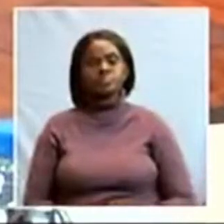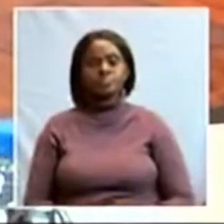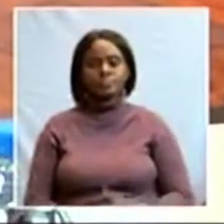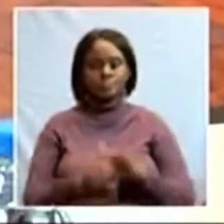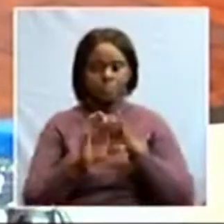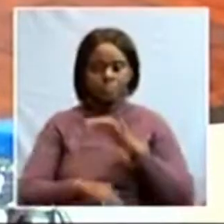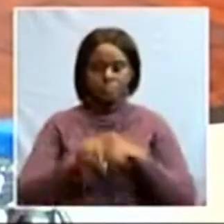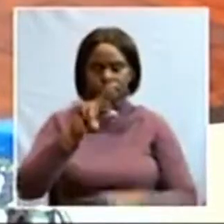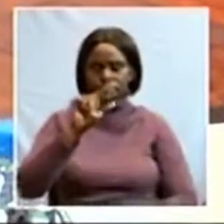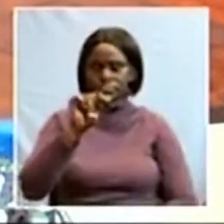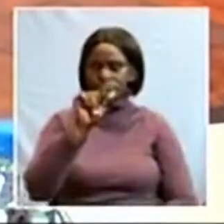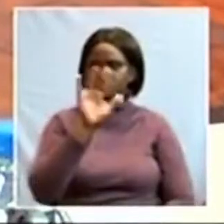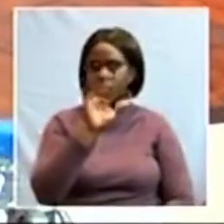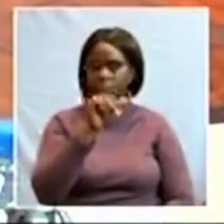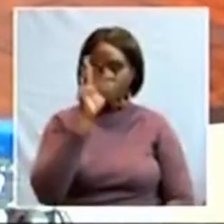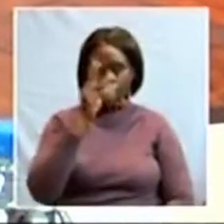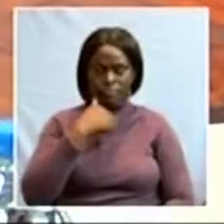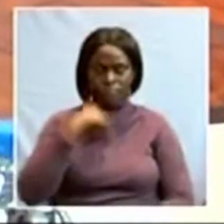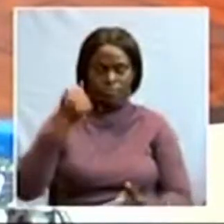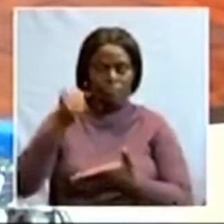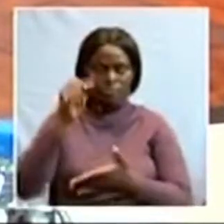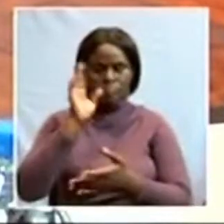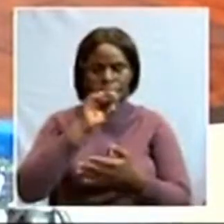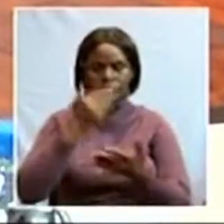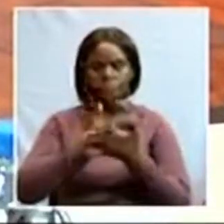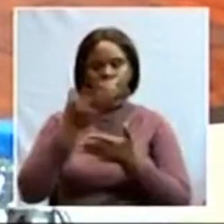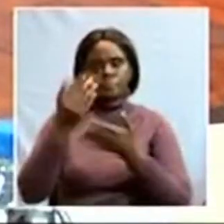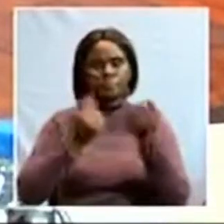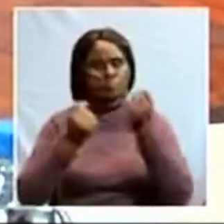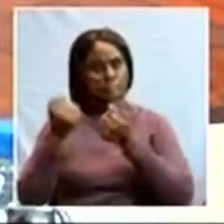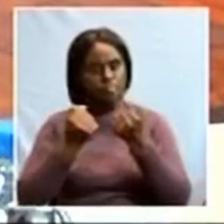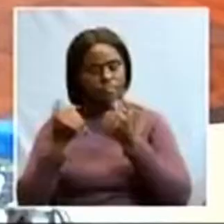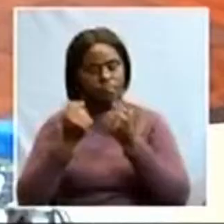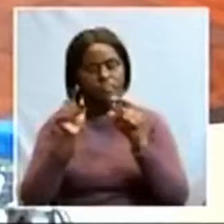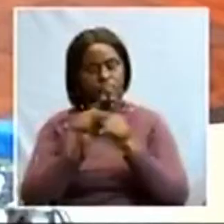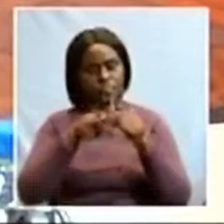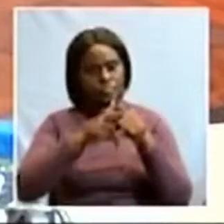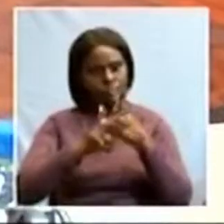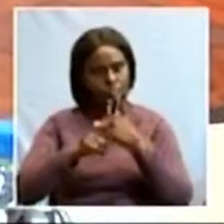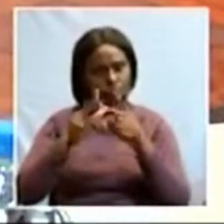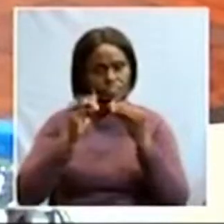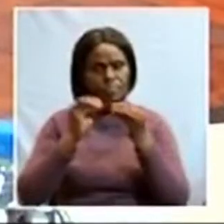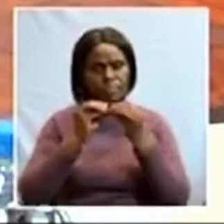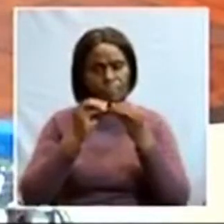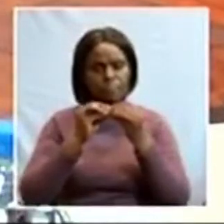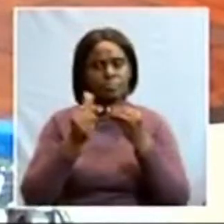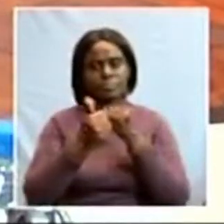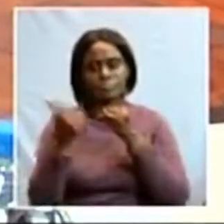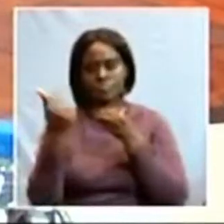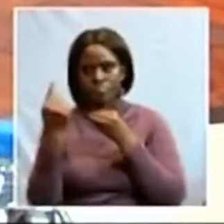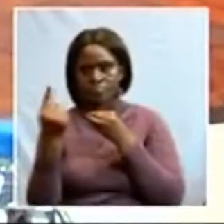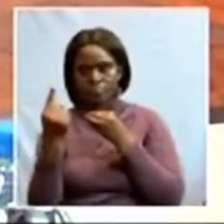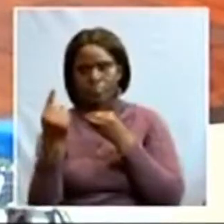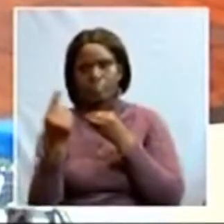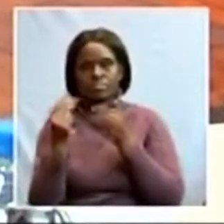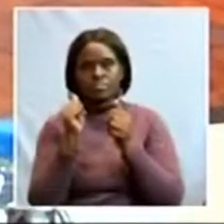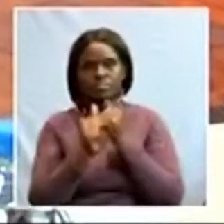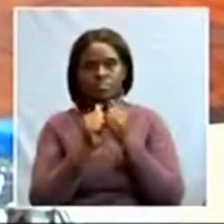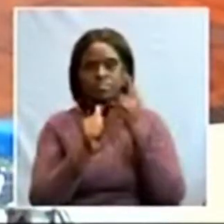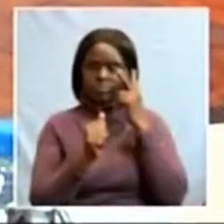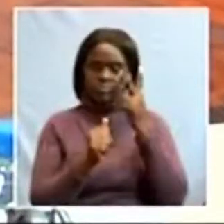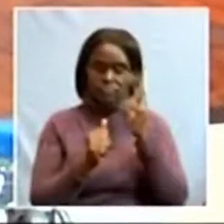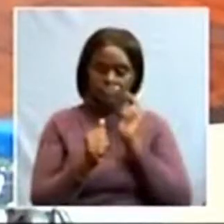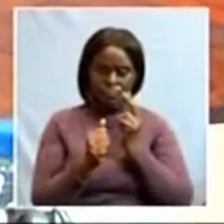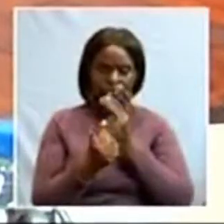under 2025, we have budgeted to procure 1 utility vehicle and repairs another one, which you will see